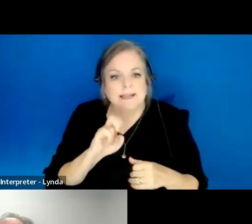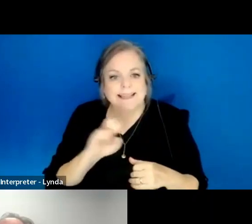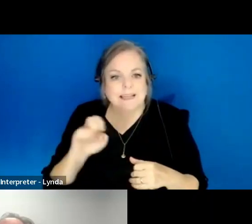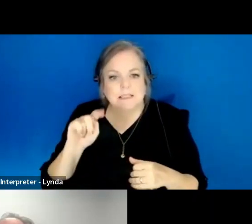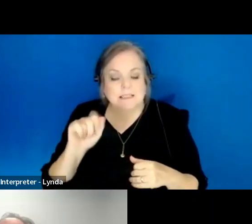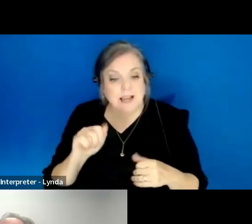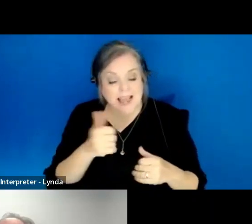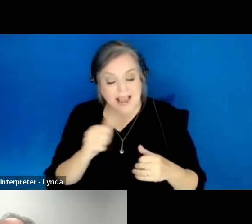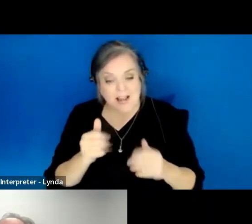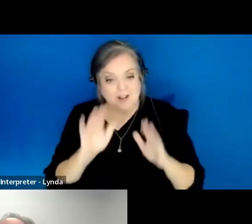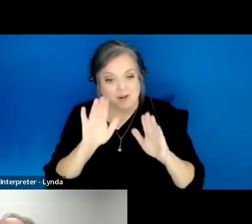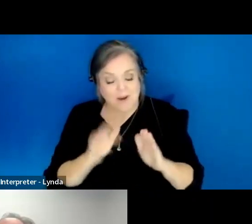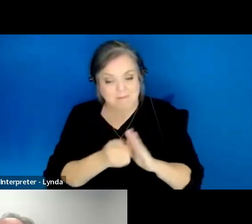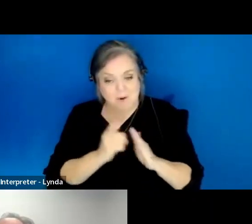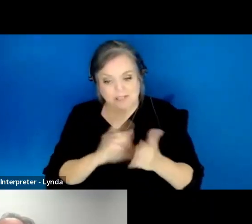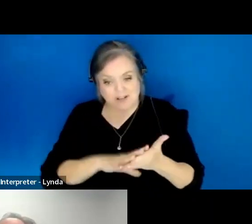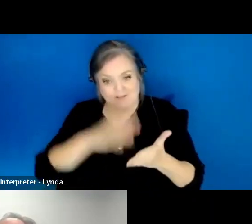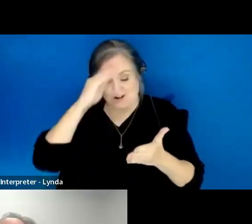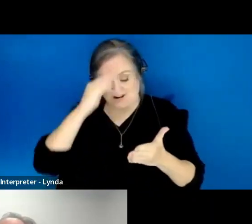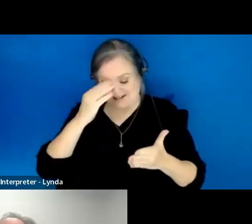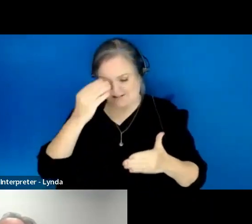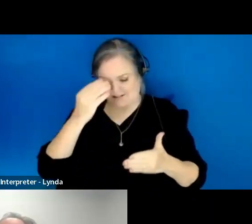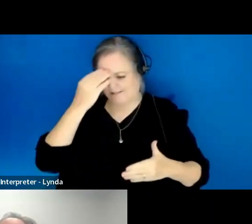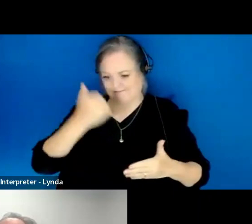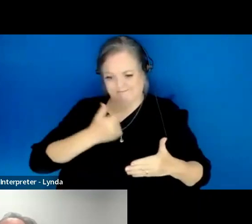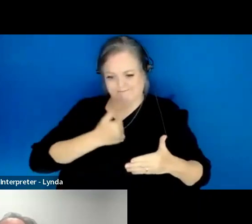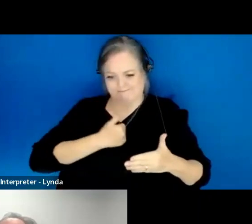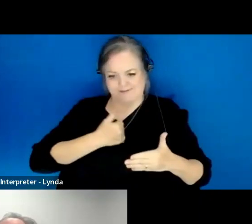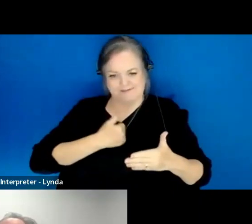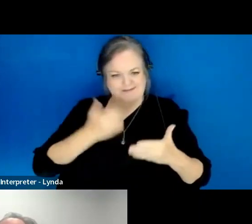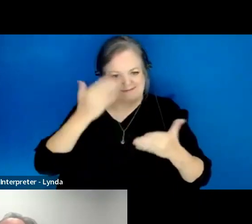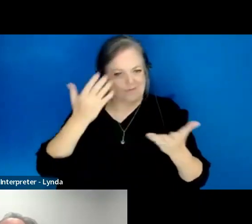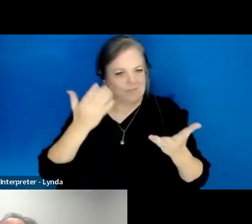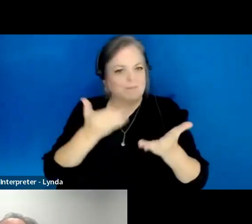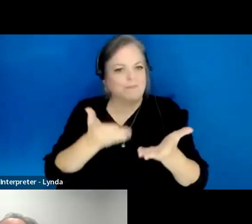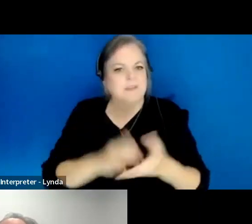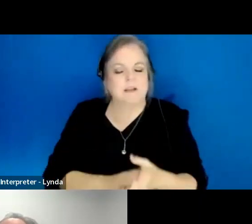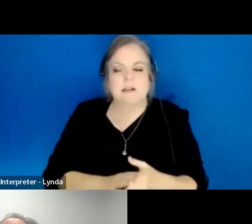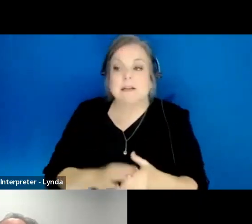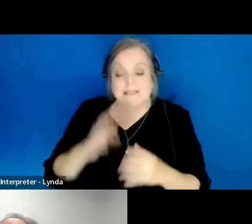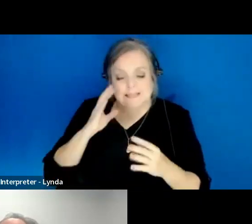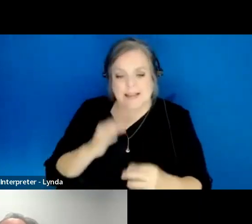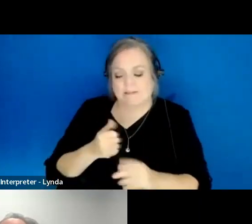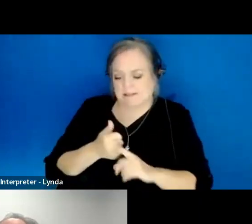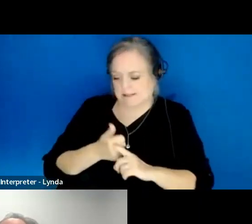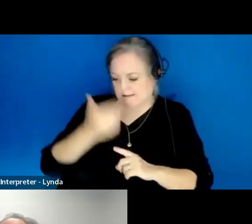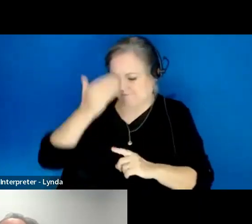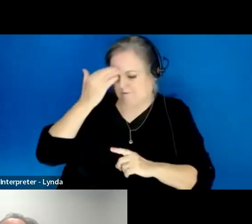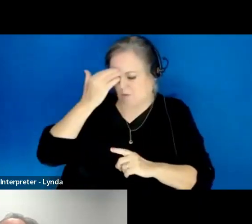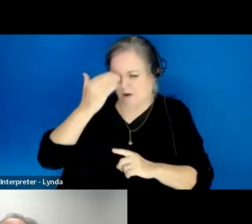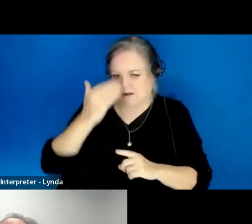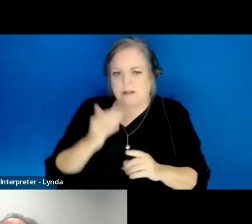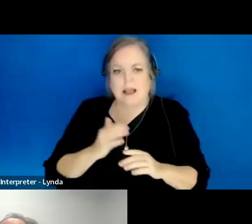moments of learning, self-awareness? Definitely self-awareness, I kind of